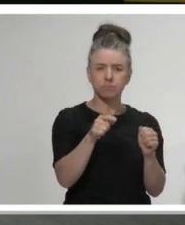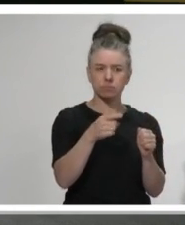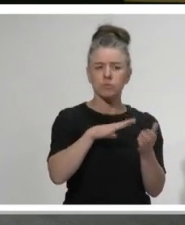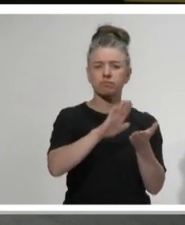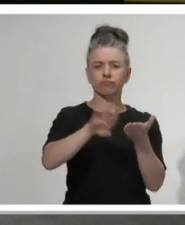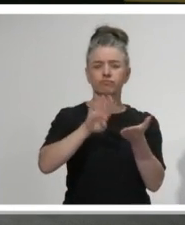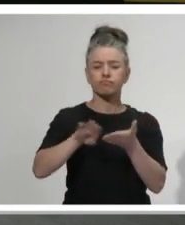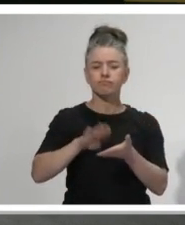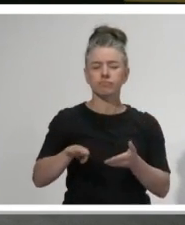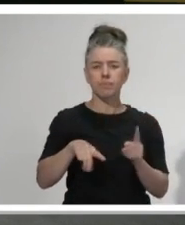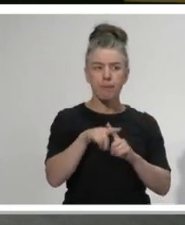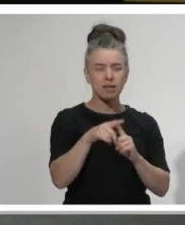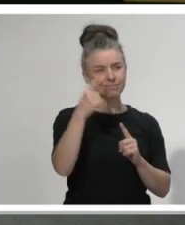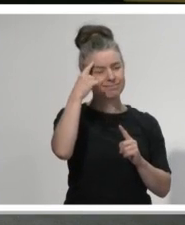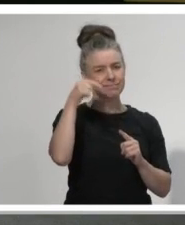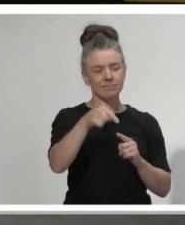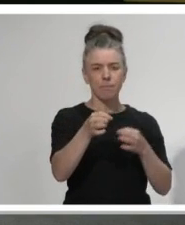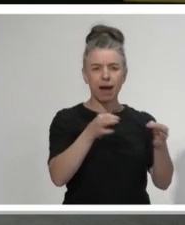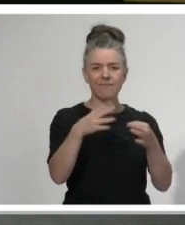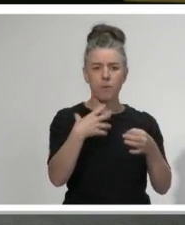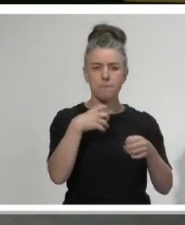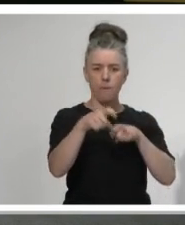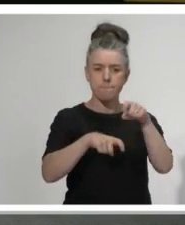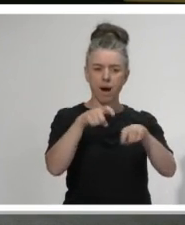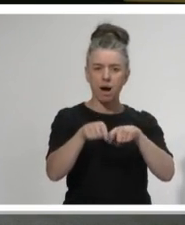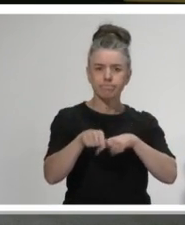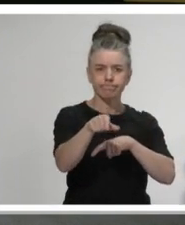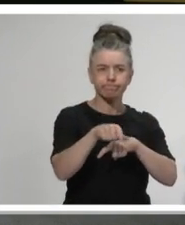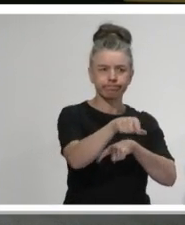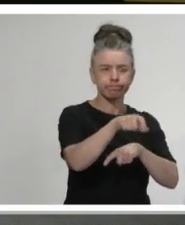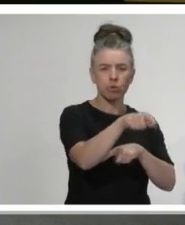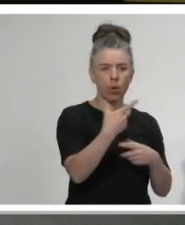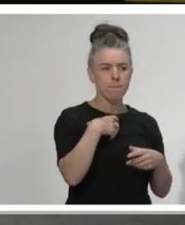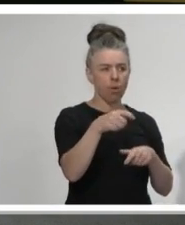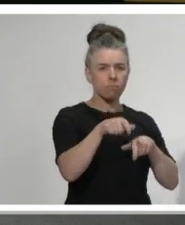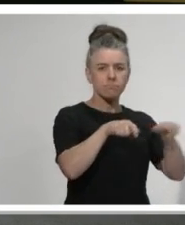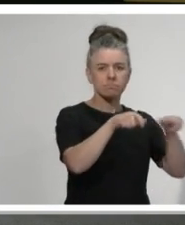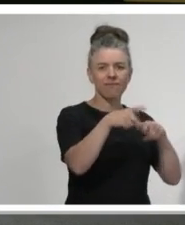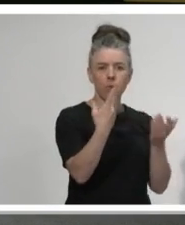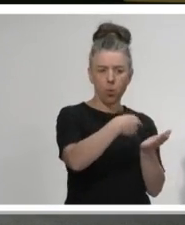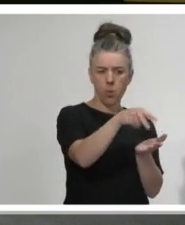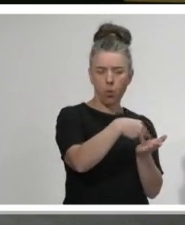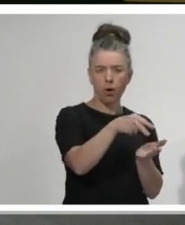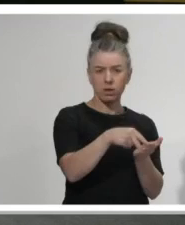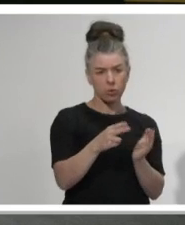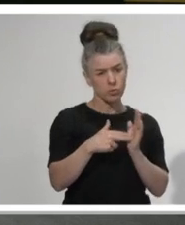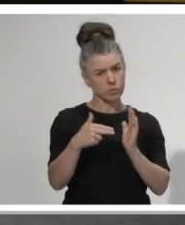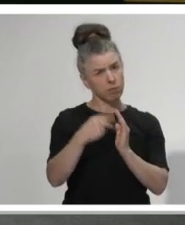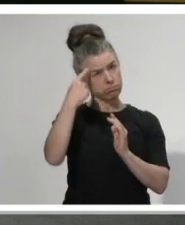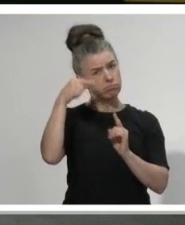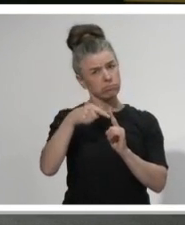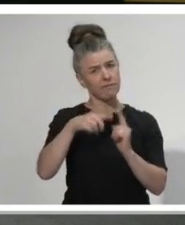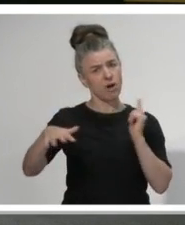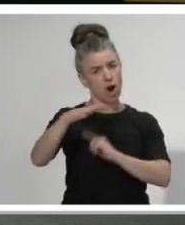projects. So that's a sign, I think, you can see of the fact that when we think about infrastructure, we have in mind all of the things that matter.